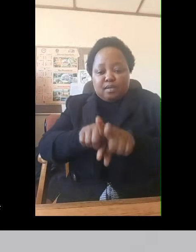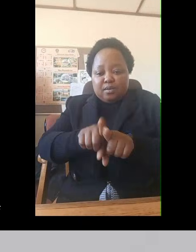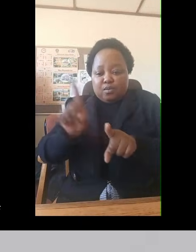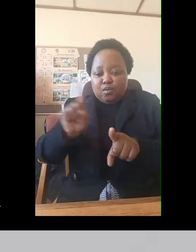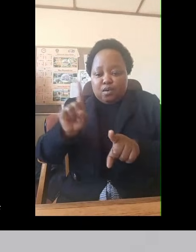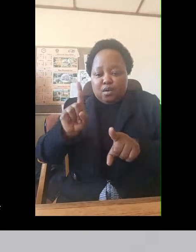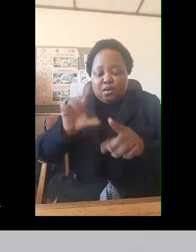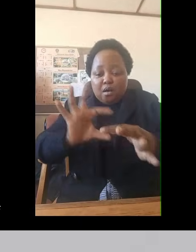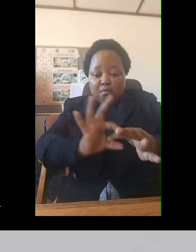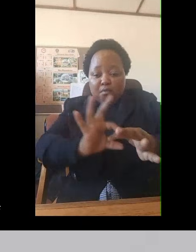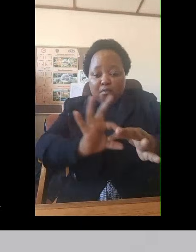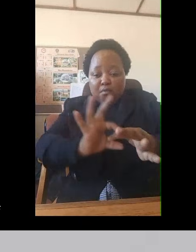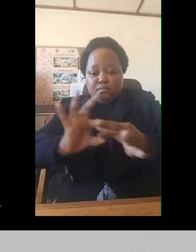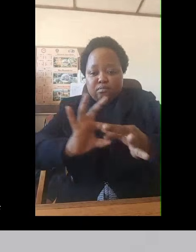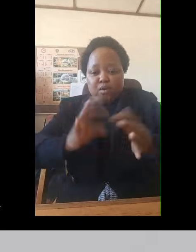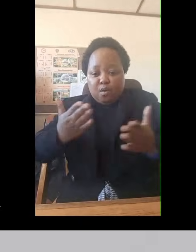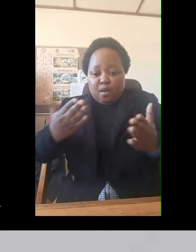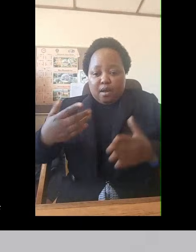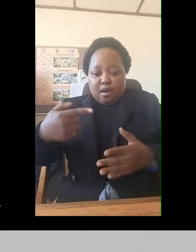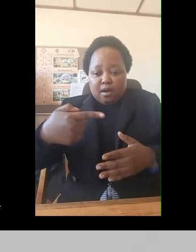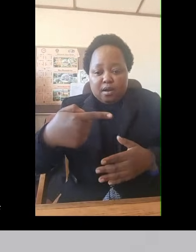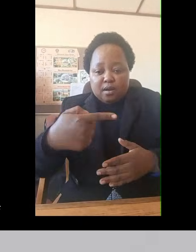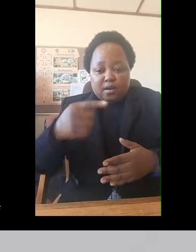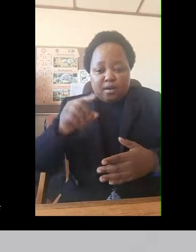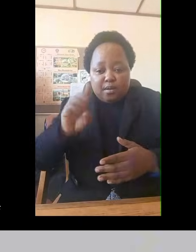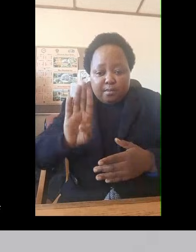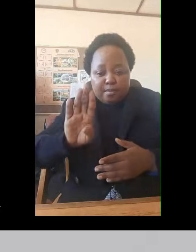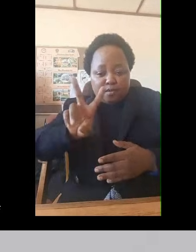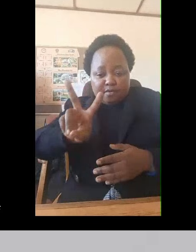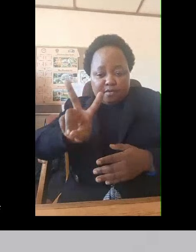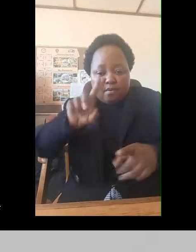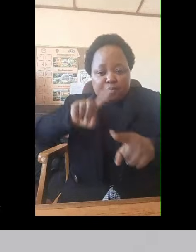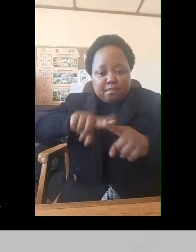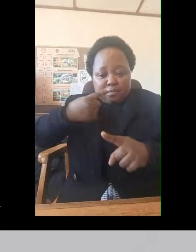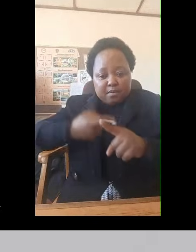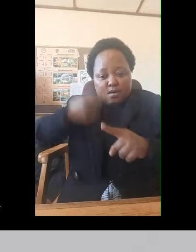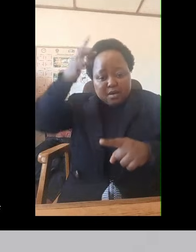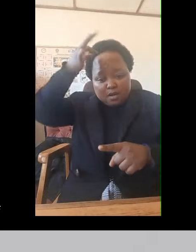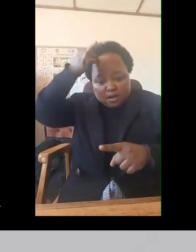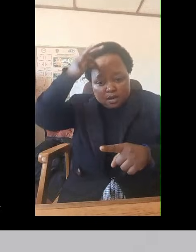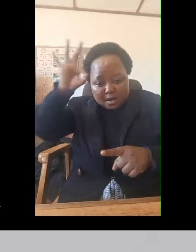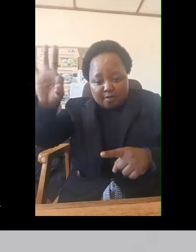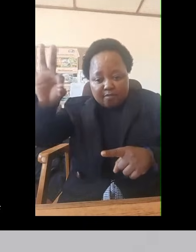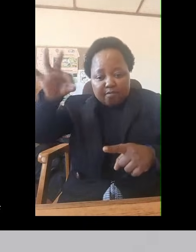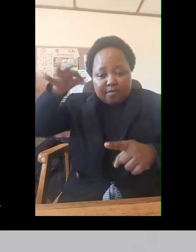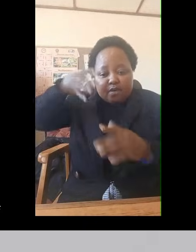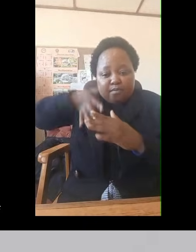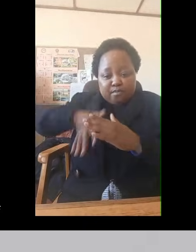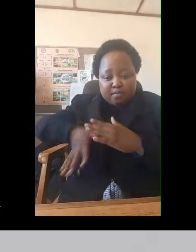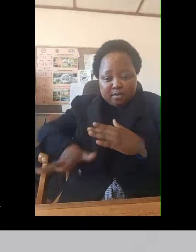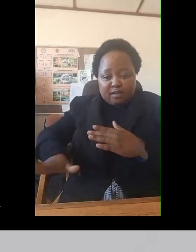GBV actors, including government ministries,